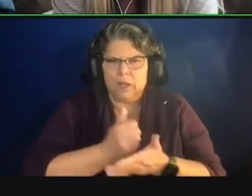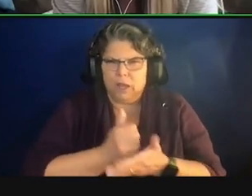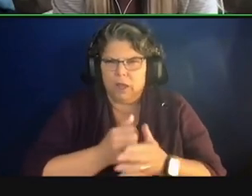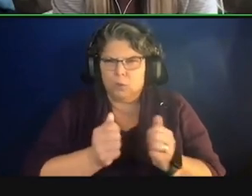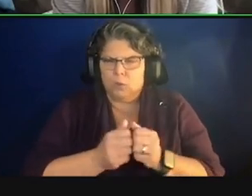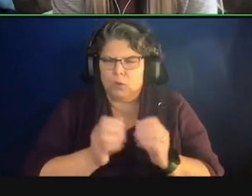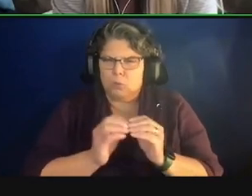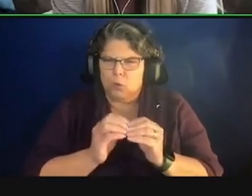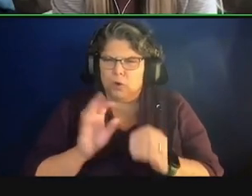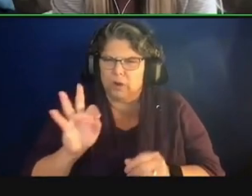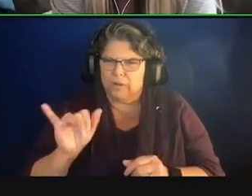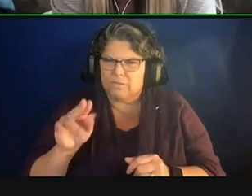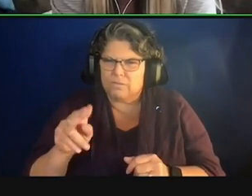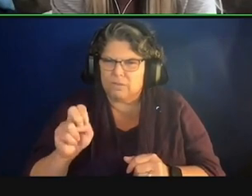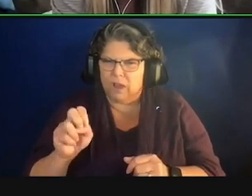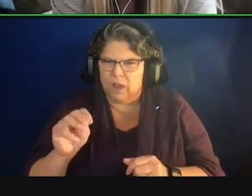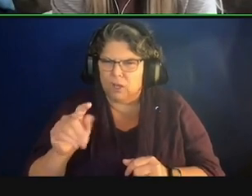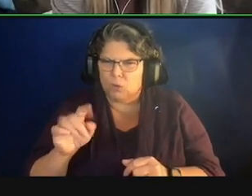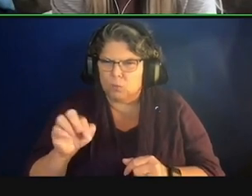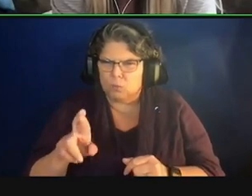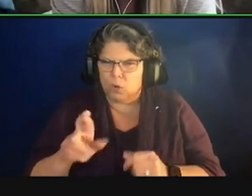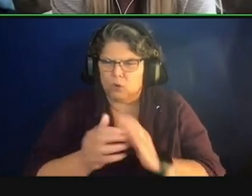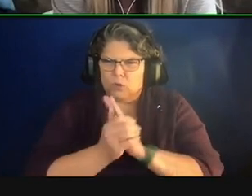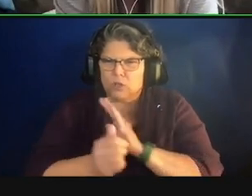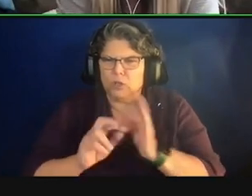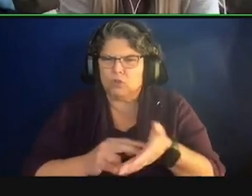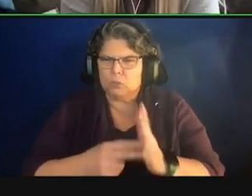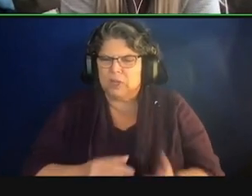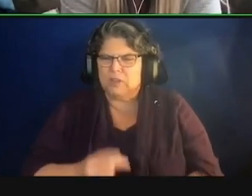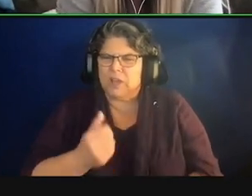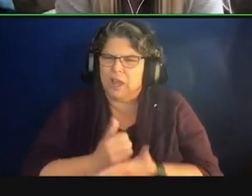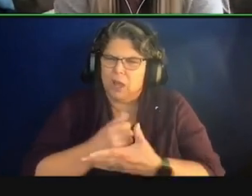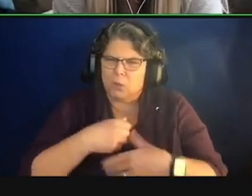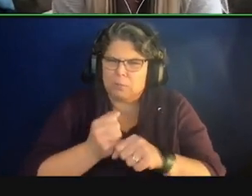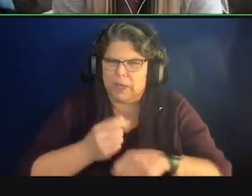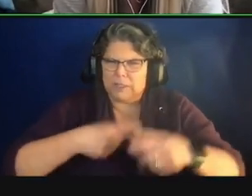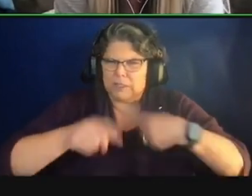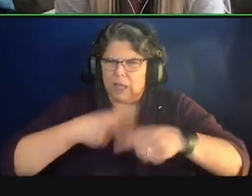skill development to work on sign language proficiency.